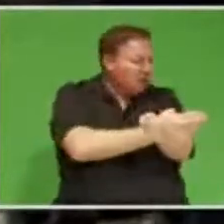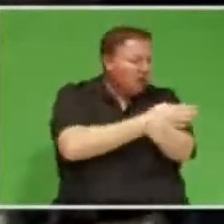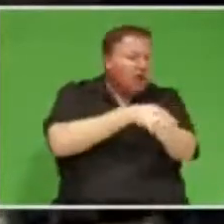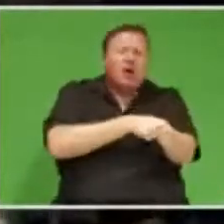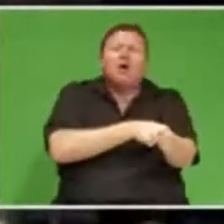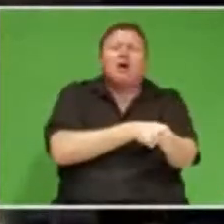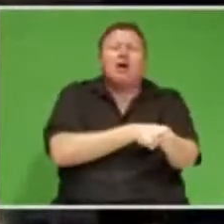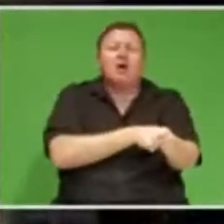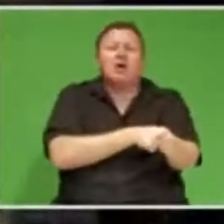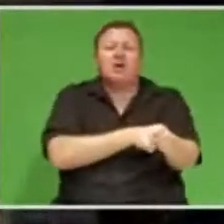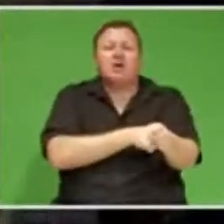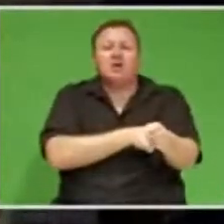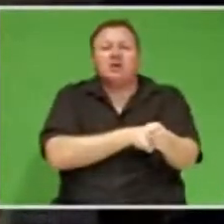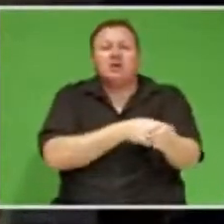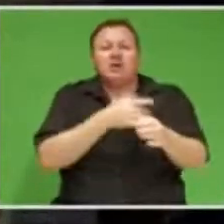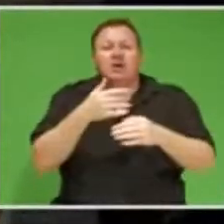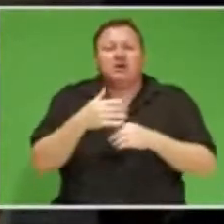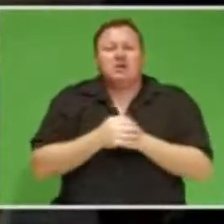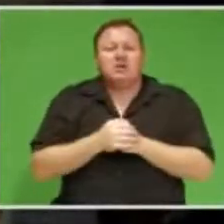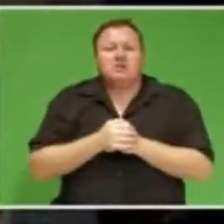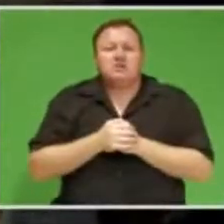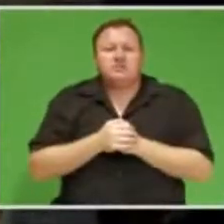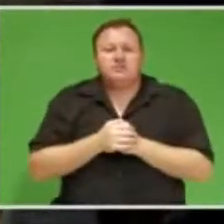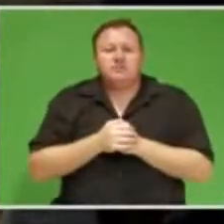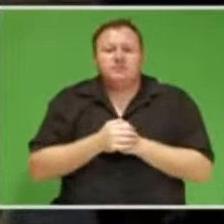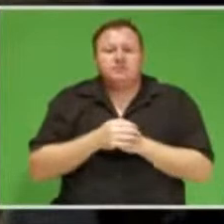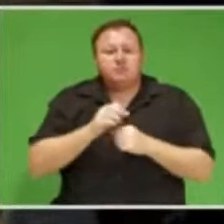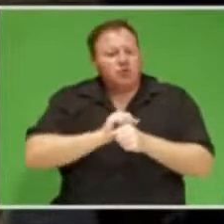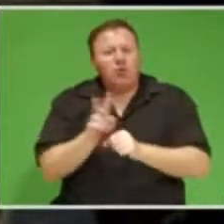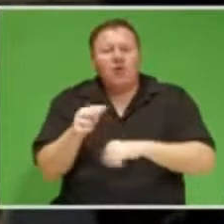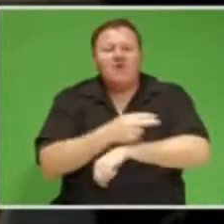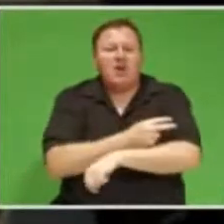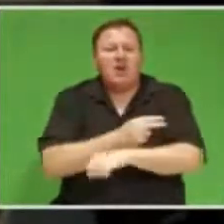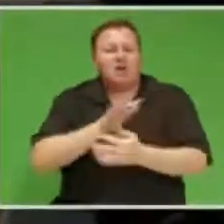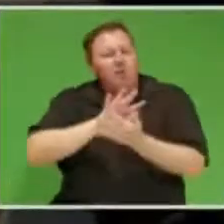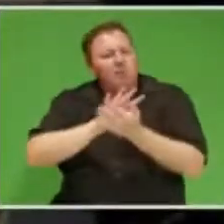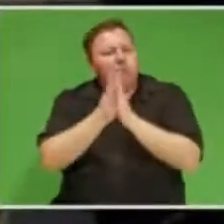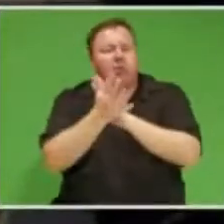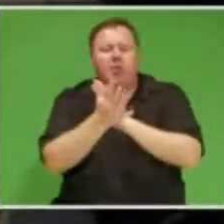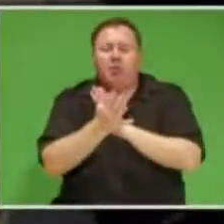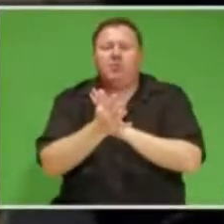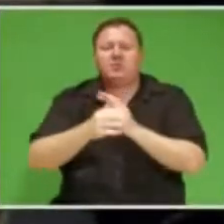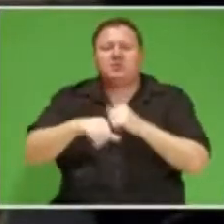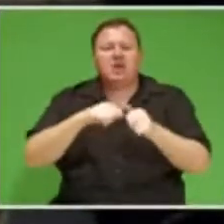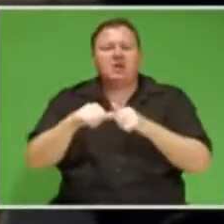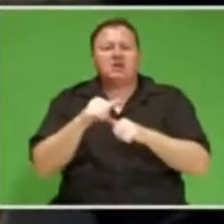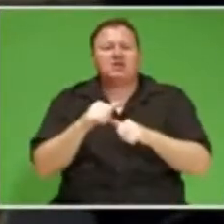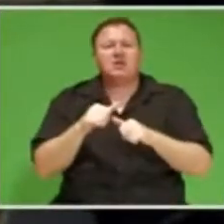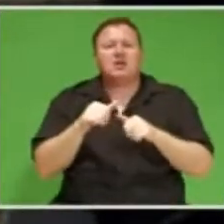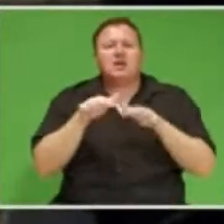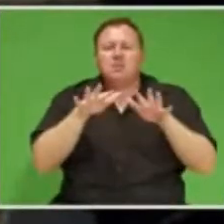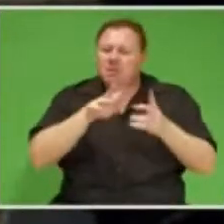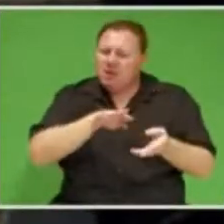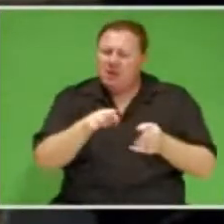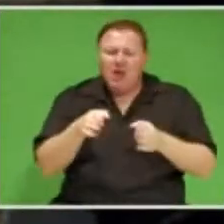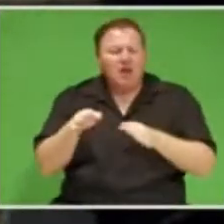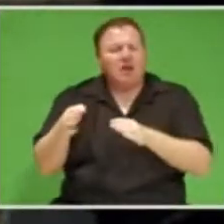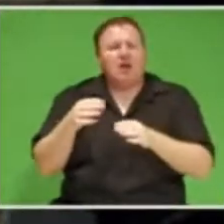our society, as I said, was devastated by COVID-19 that caused great loss of life and much